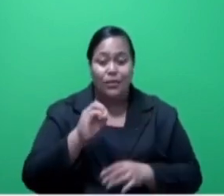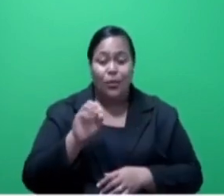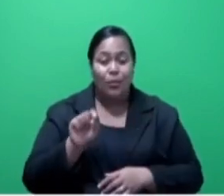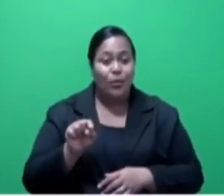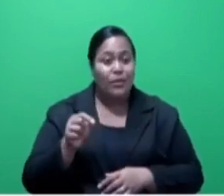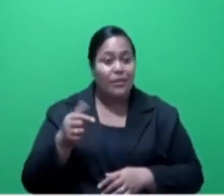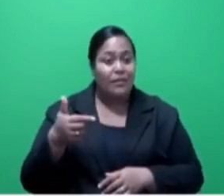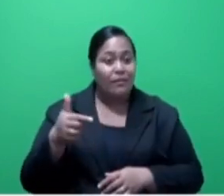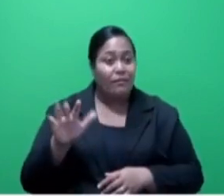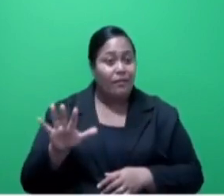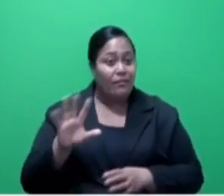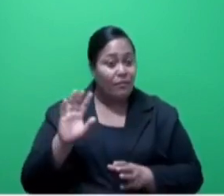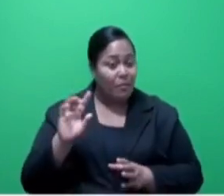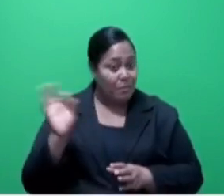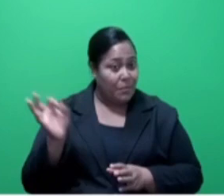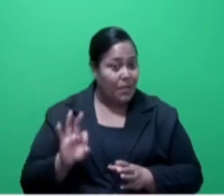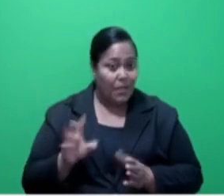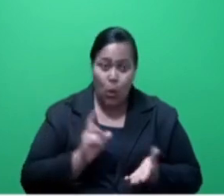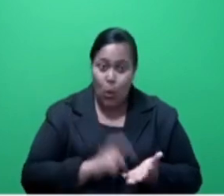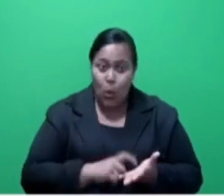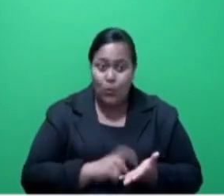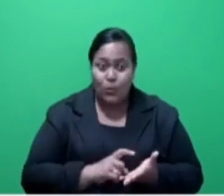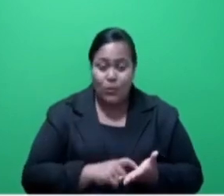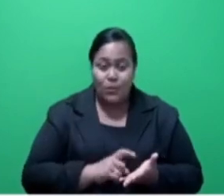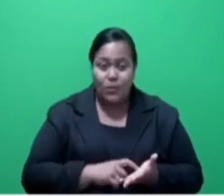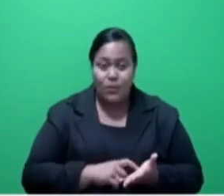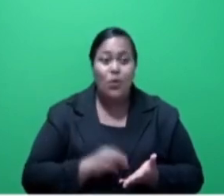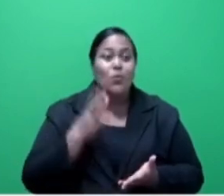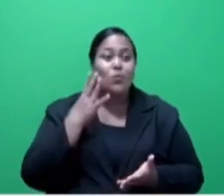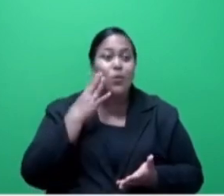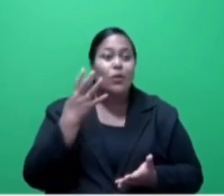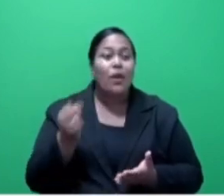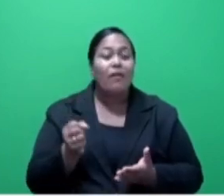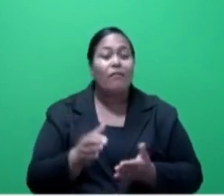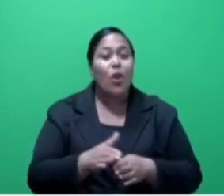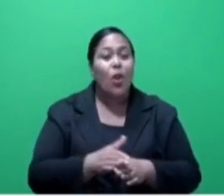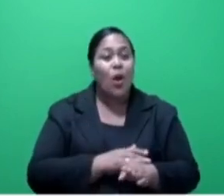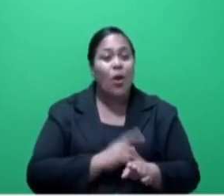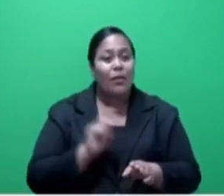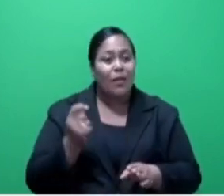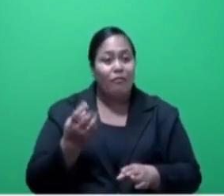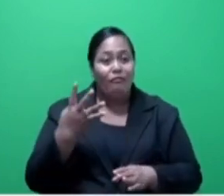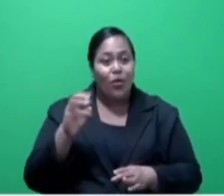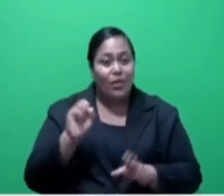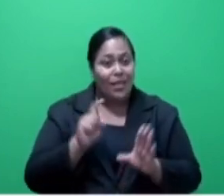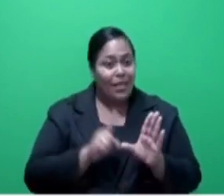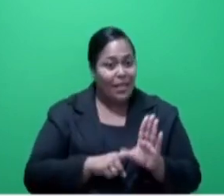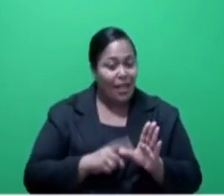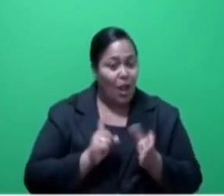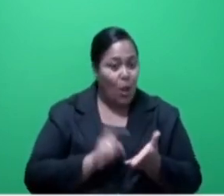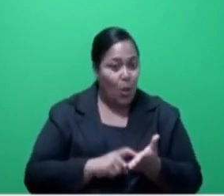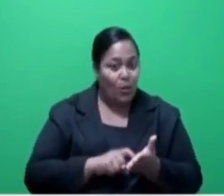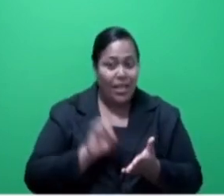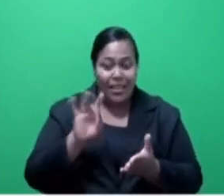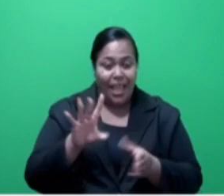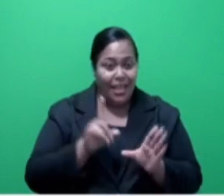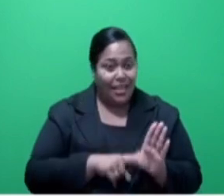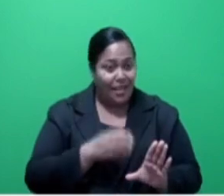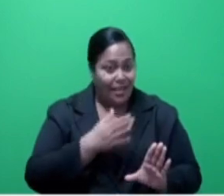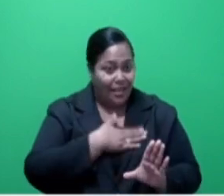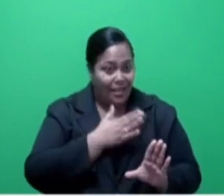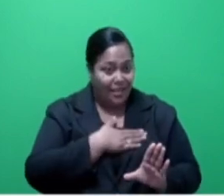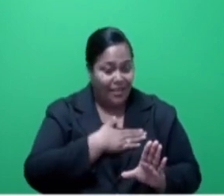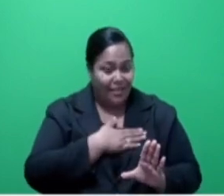0.75% loan, sir. So when you have a long-term loan of 40 years, 10-year grace period, with interest